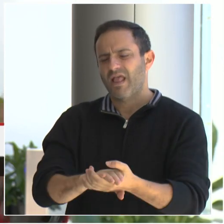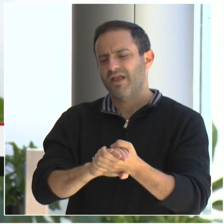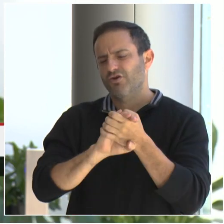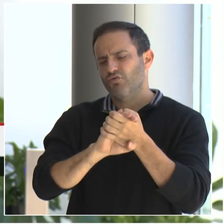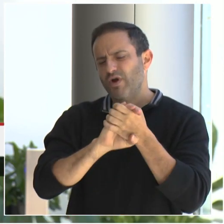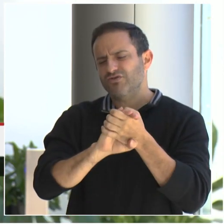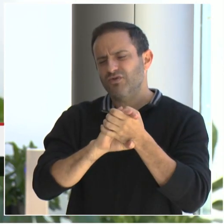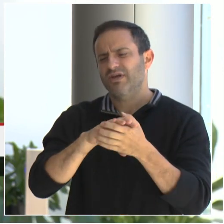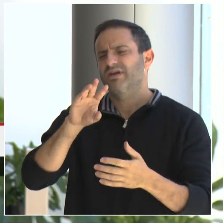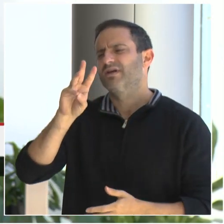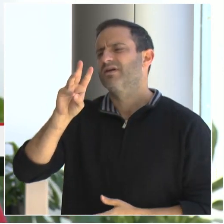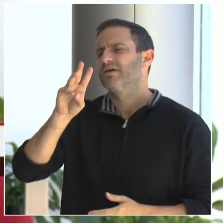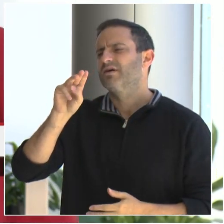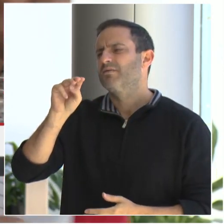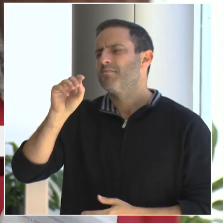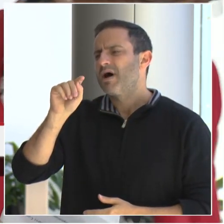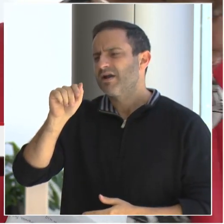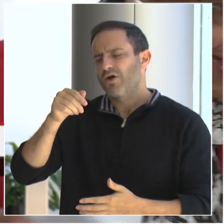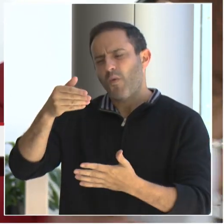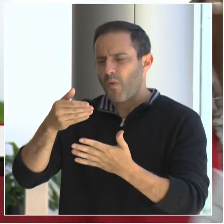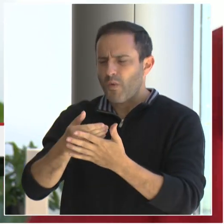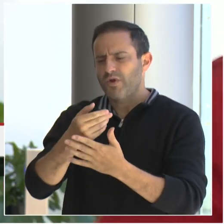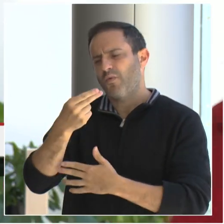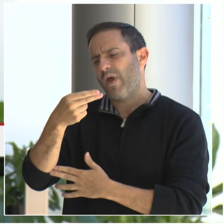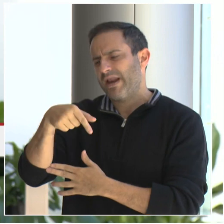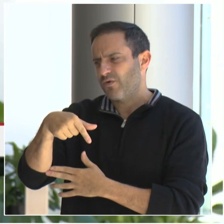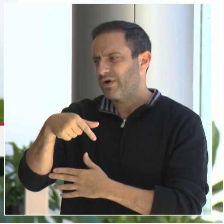Congratulations, WMATA, on your new headquarters.